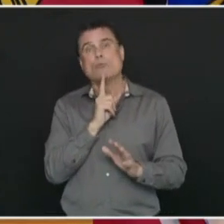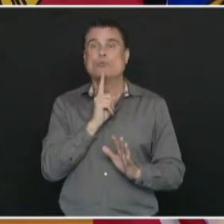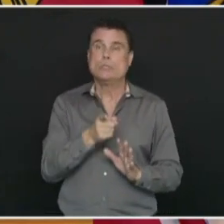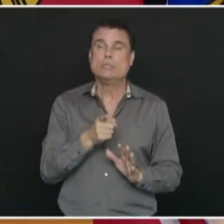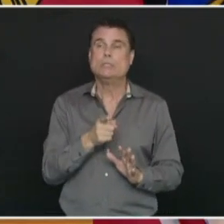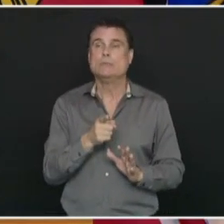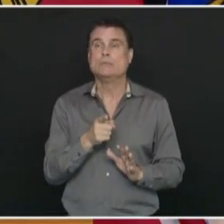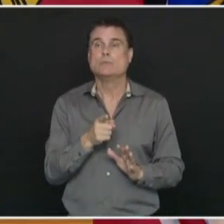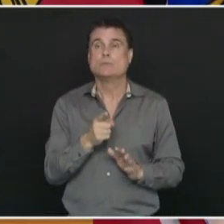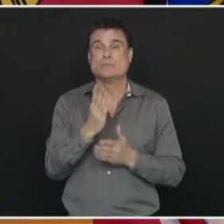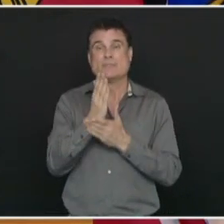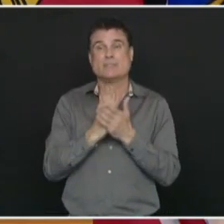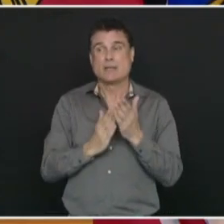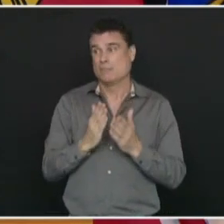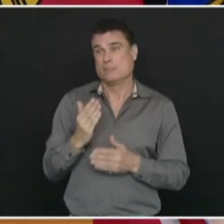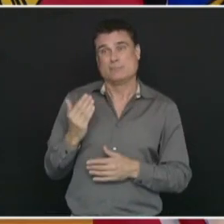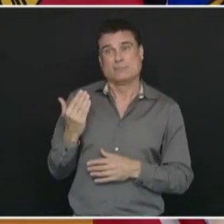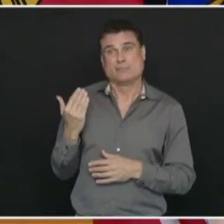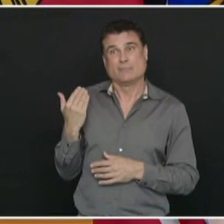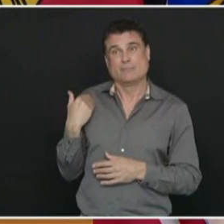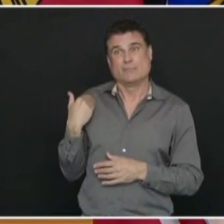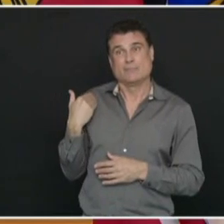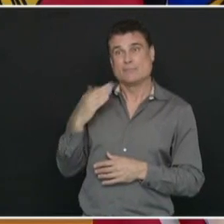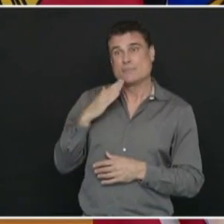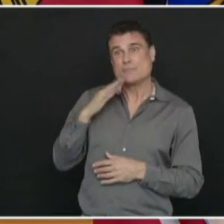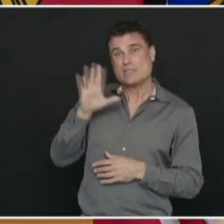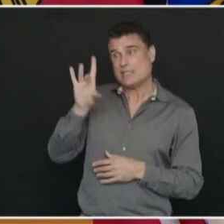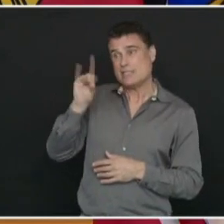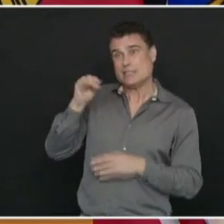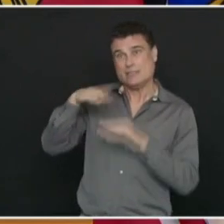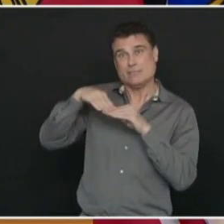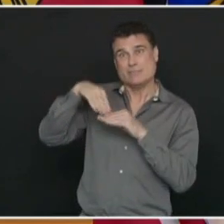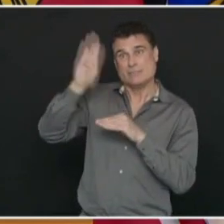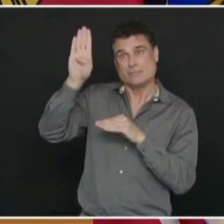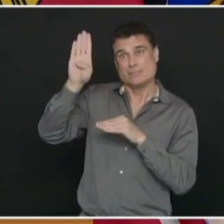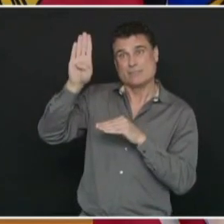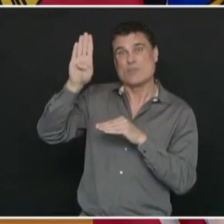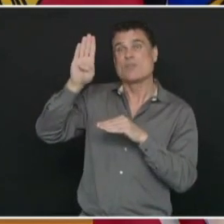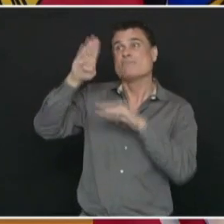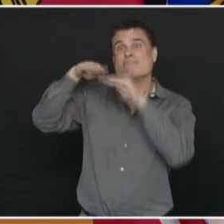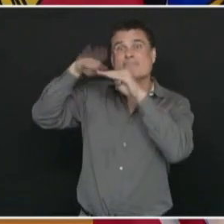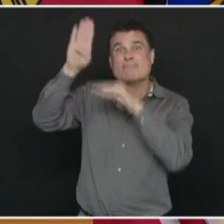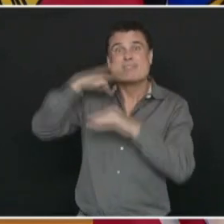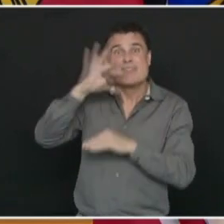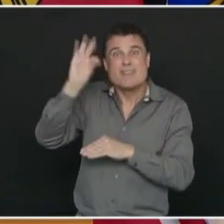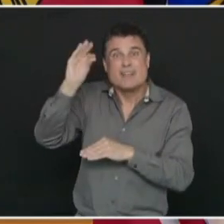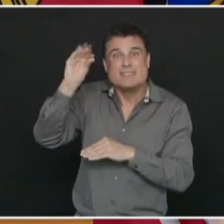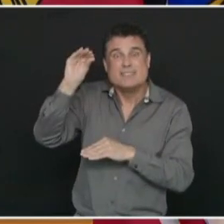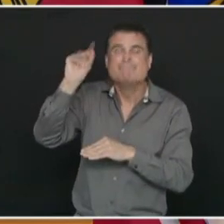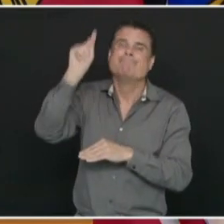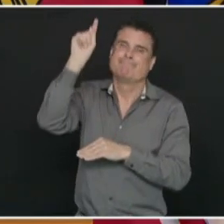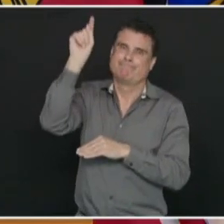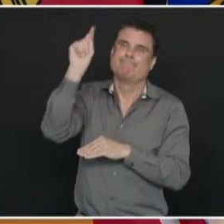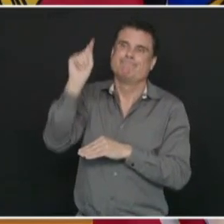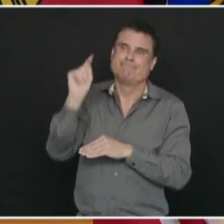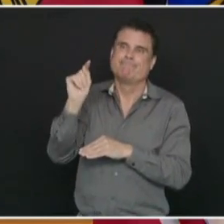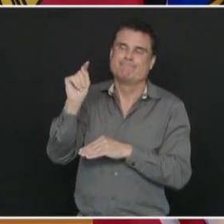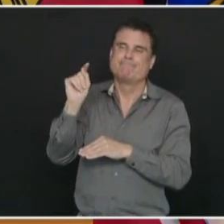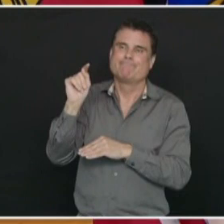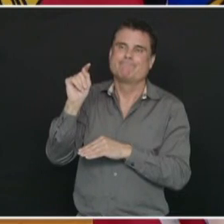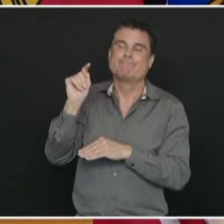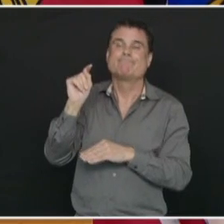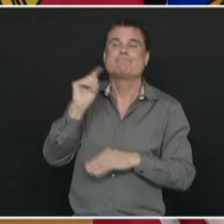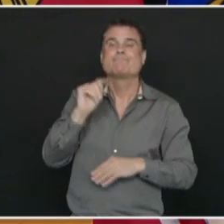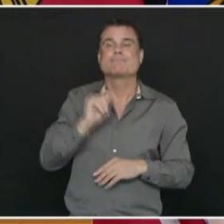of illnesses. And I know you won't speak to specific locations of confirmed cases, but can you confirm if the Blueberry River